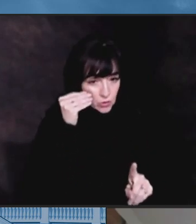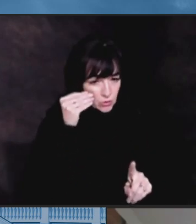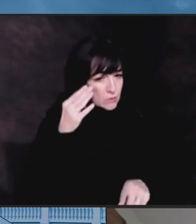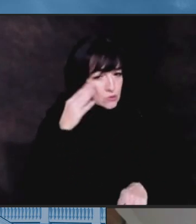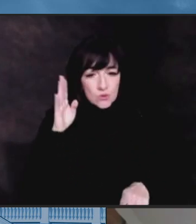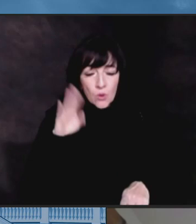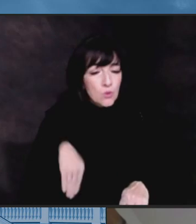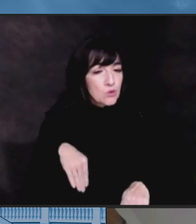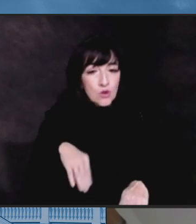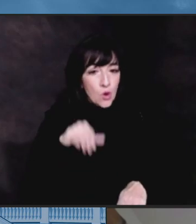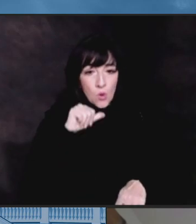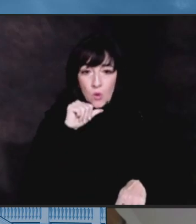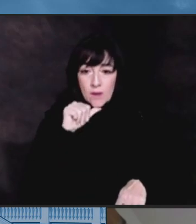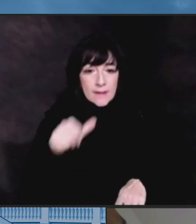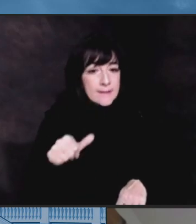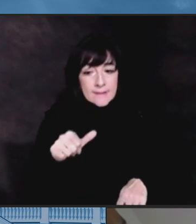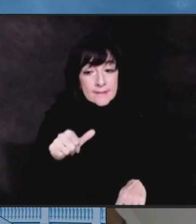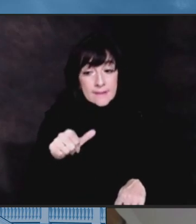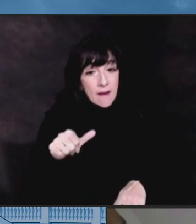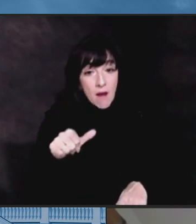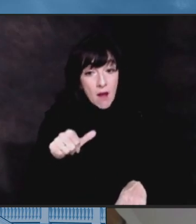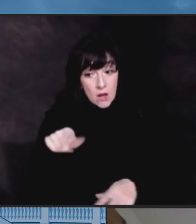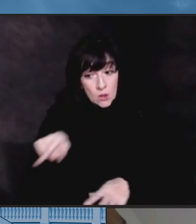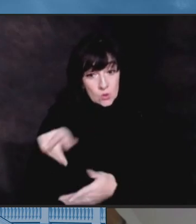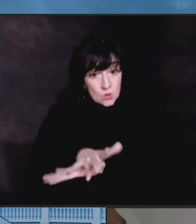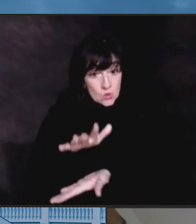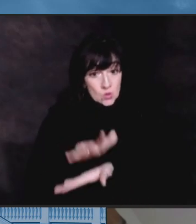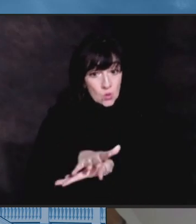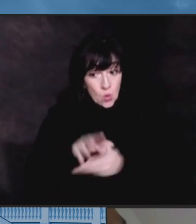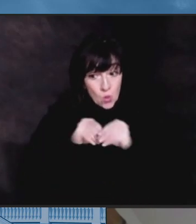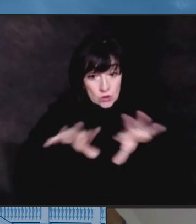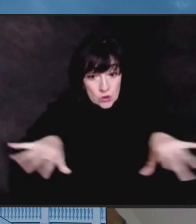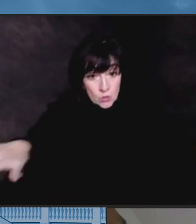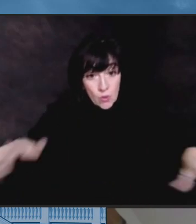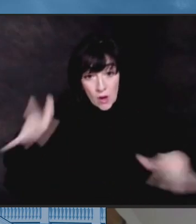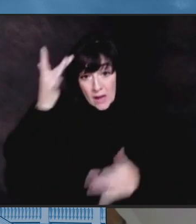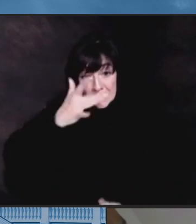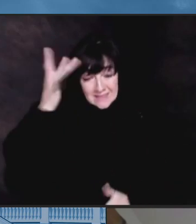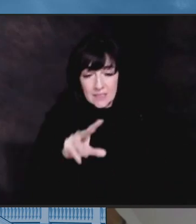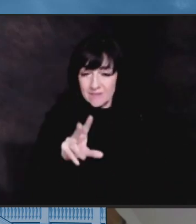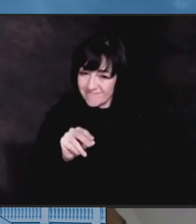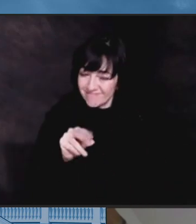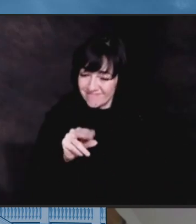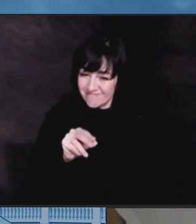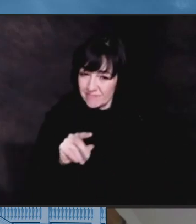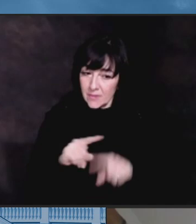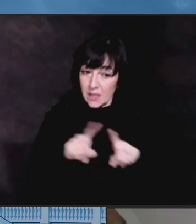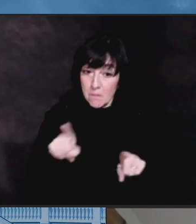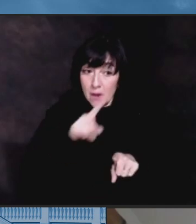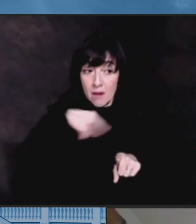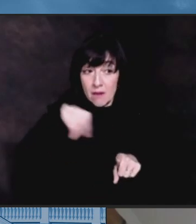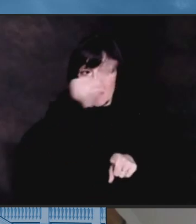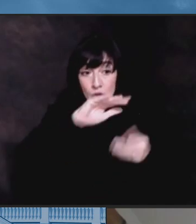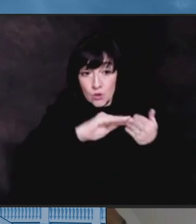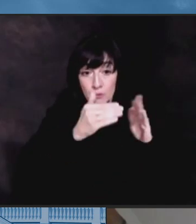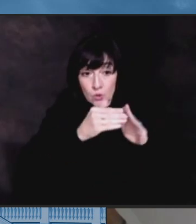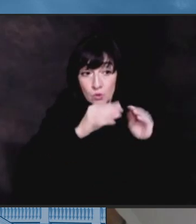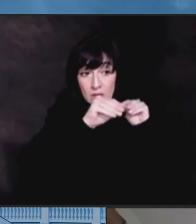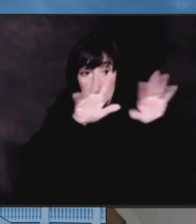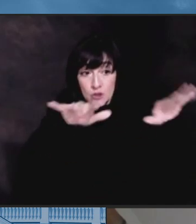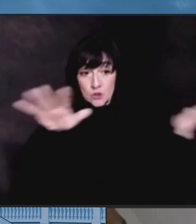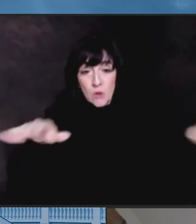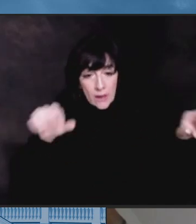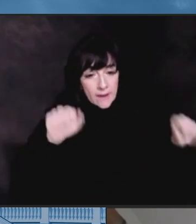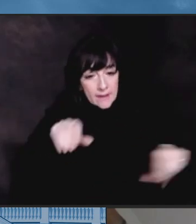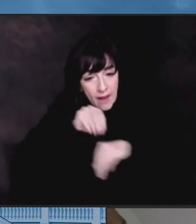school, but the school environments obviously are affected by what's happening in the community. And so we need to be careful about all